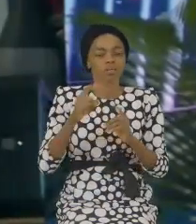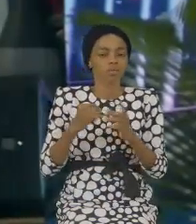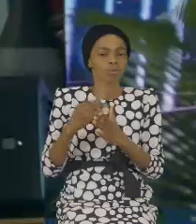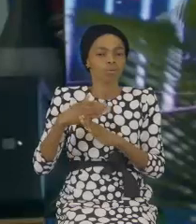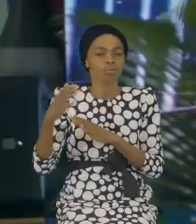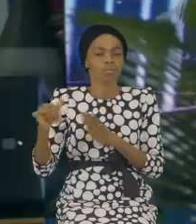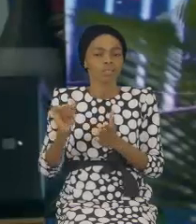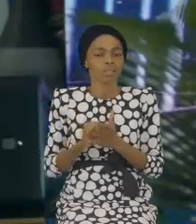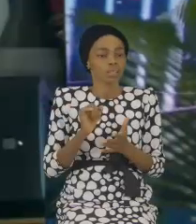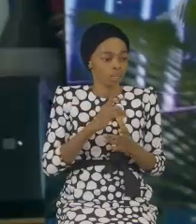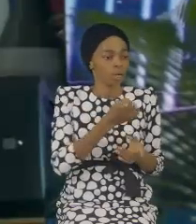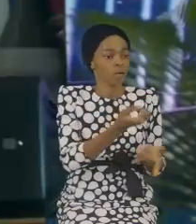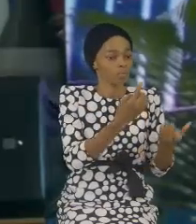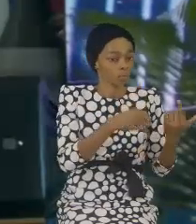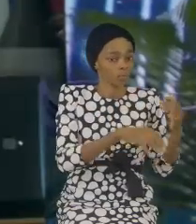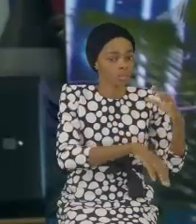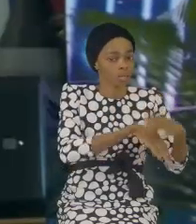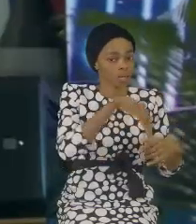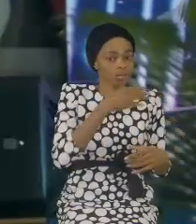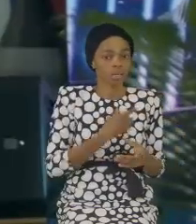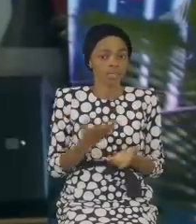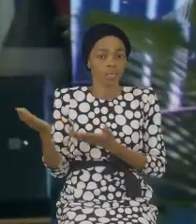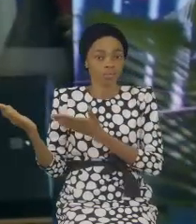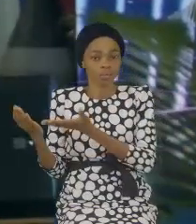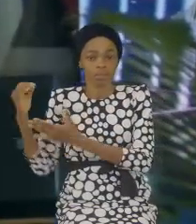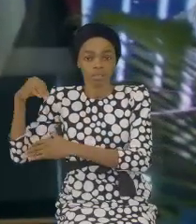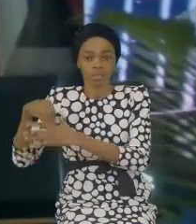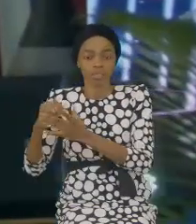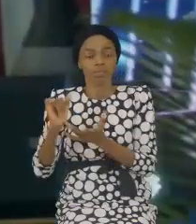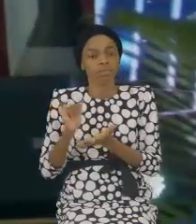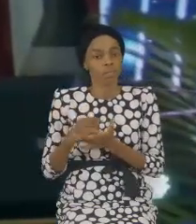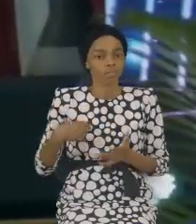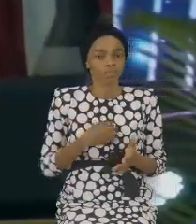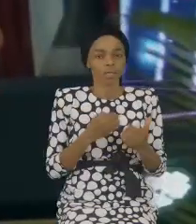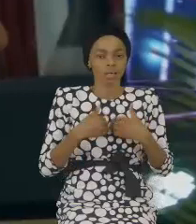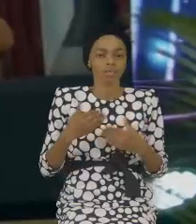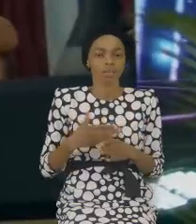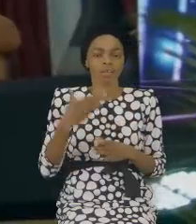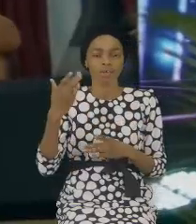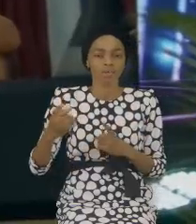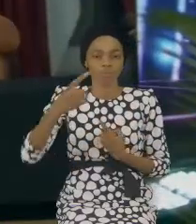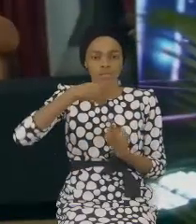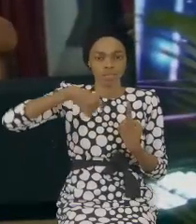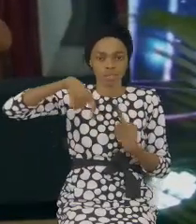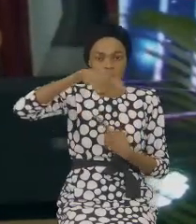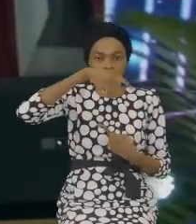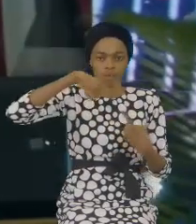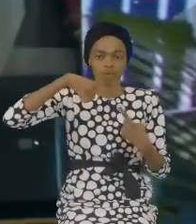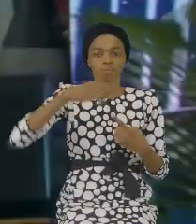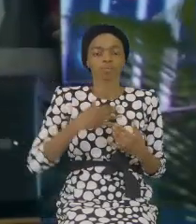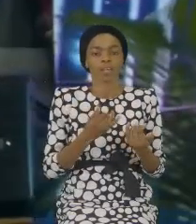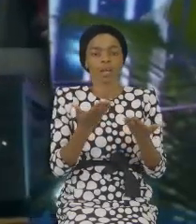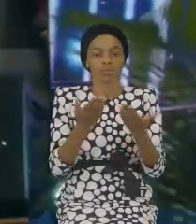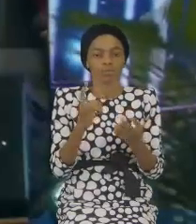brought out and they are brought into, then we have a complete cycle. I want you to look